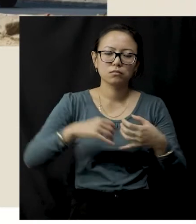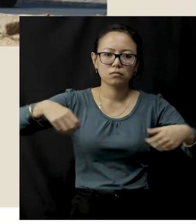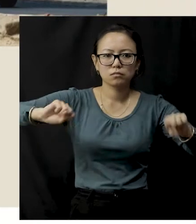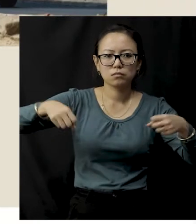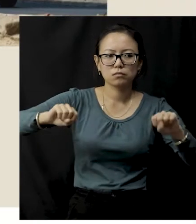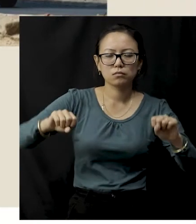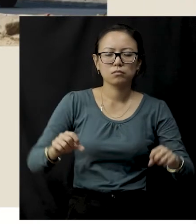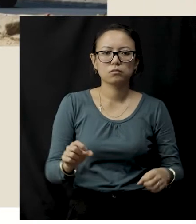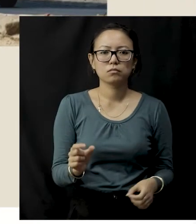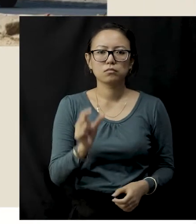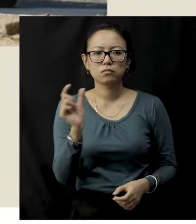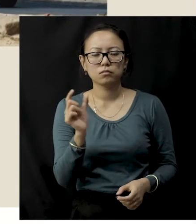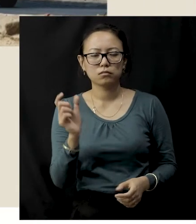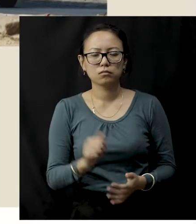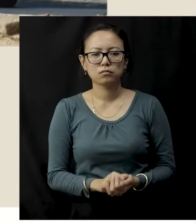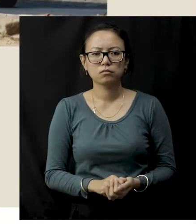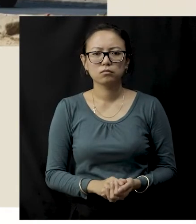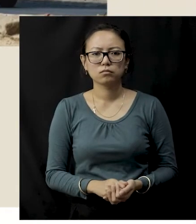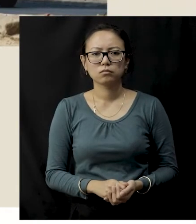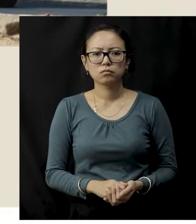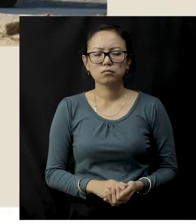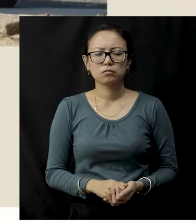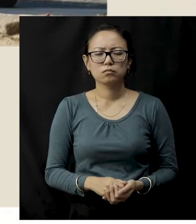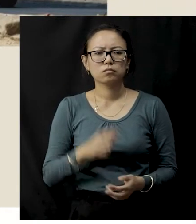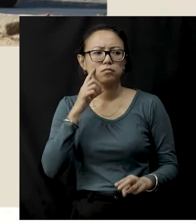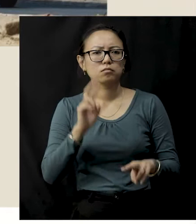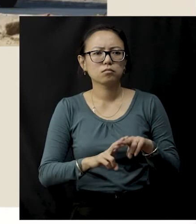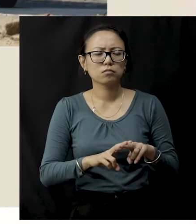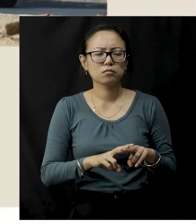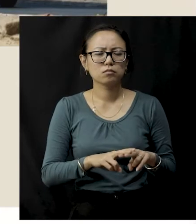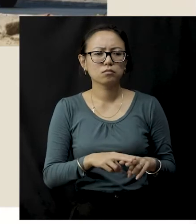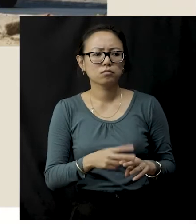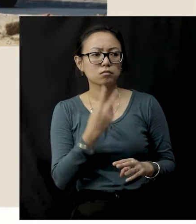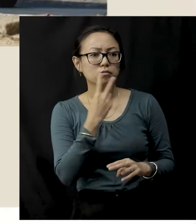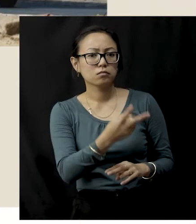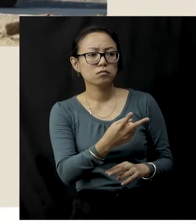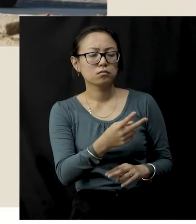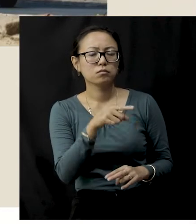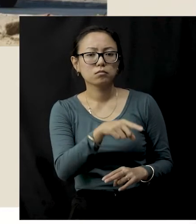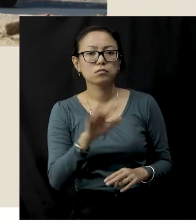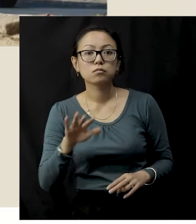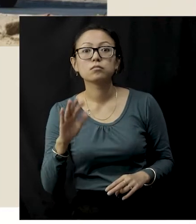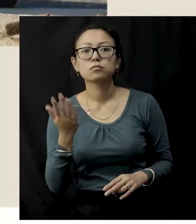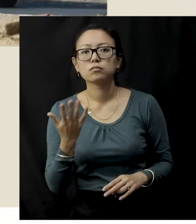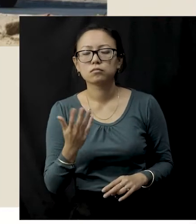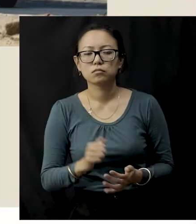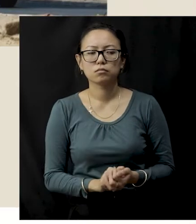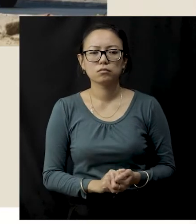see when you see these vehicles? You see that they all have wheels attached to them,